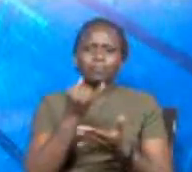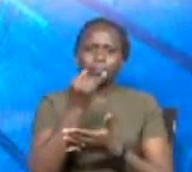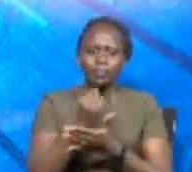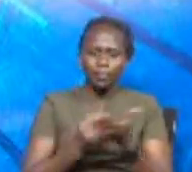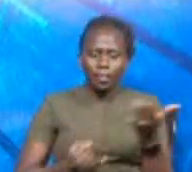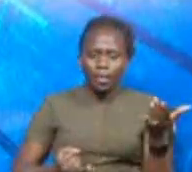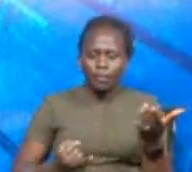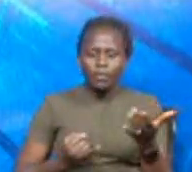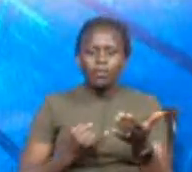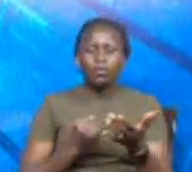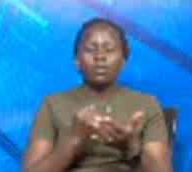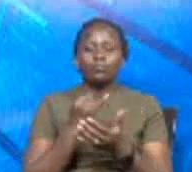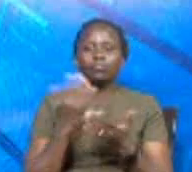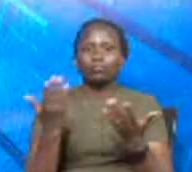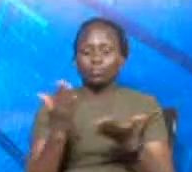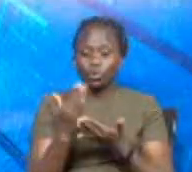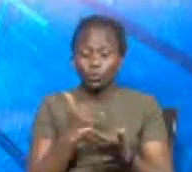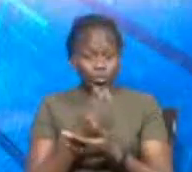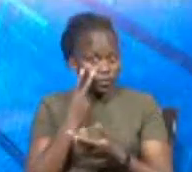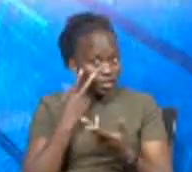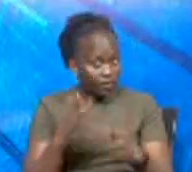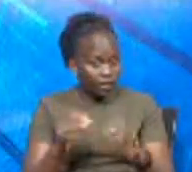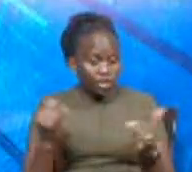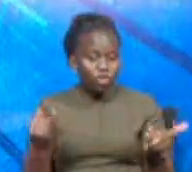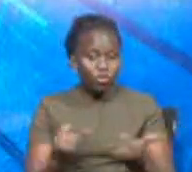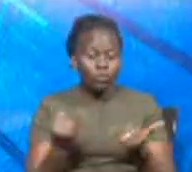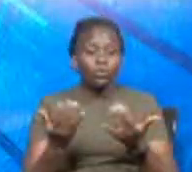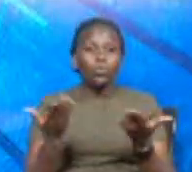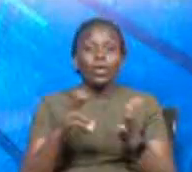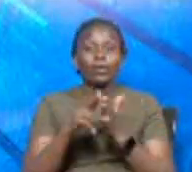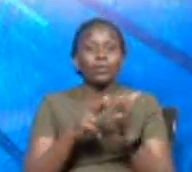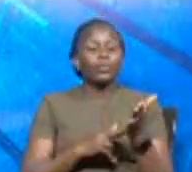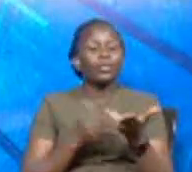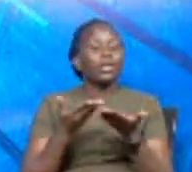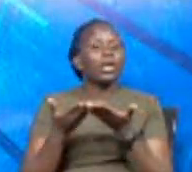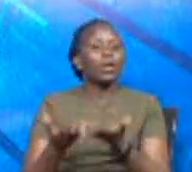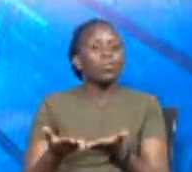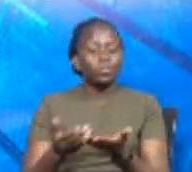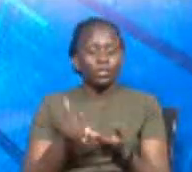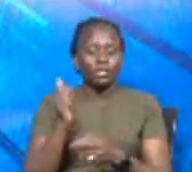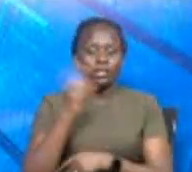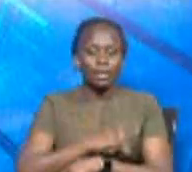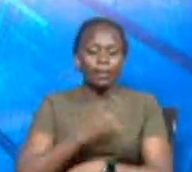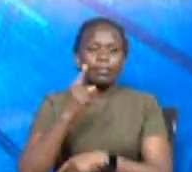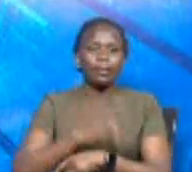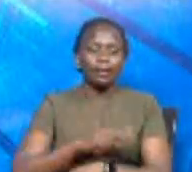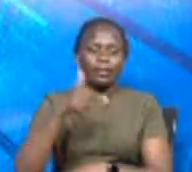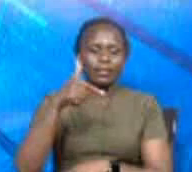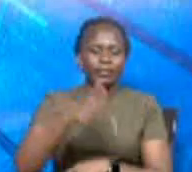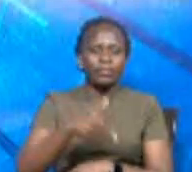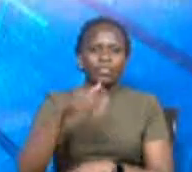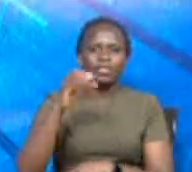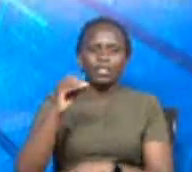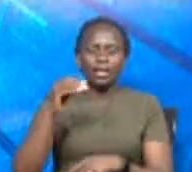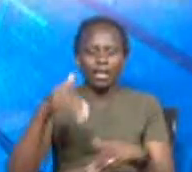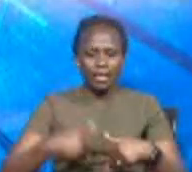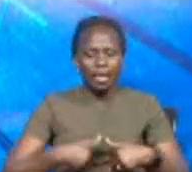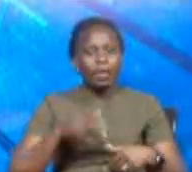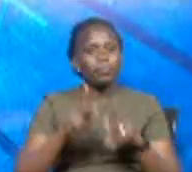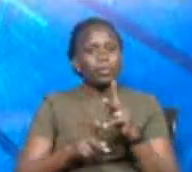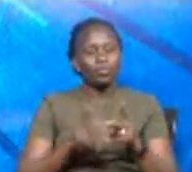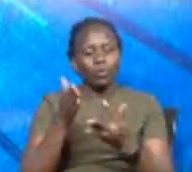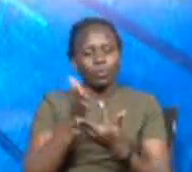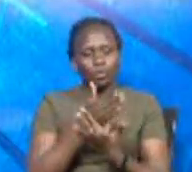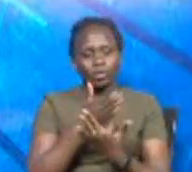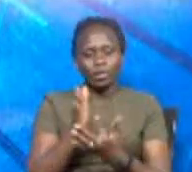up. You've seen in the news where a report was made that each day about 70 young people between the